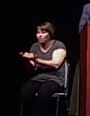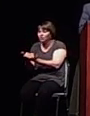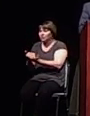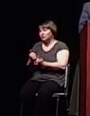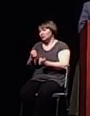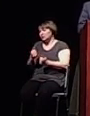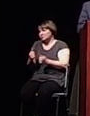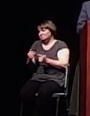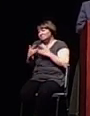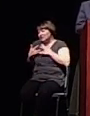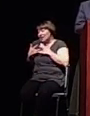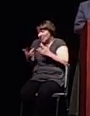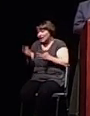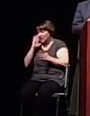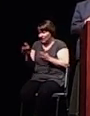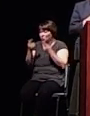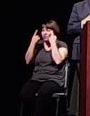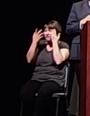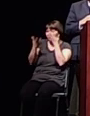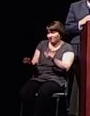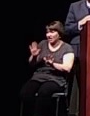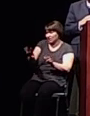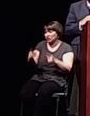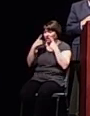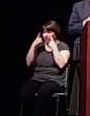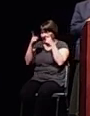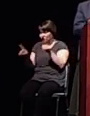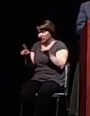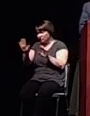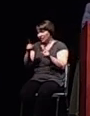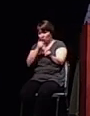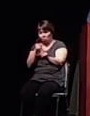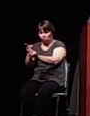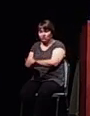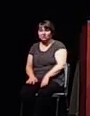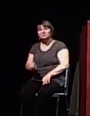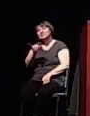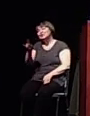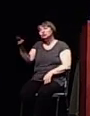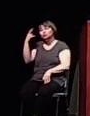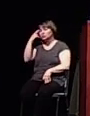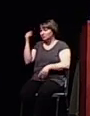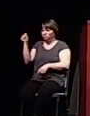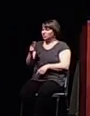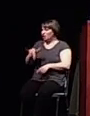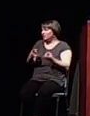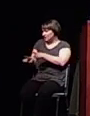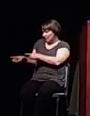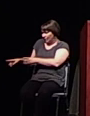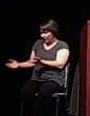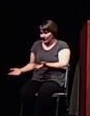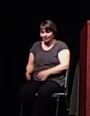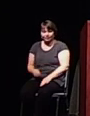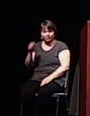more likely they are to complete their educational goals on a college campus. And so that's really the frame by which we're doing all of this work. And